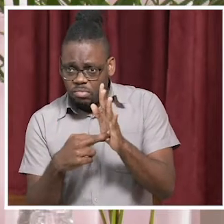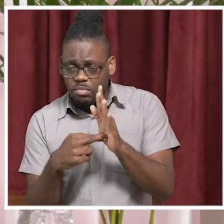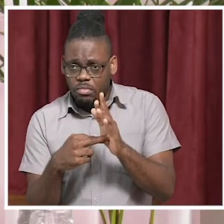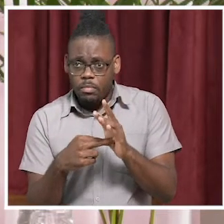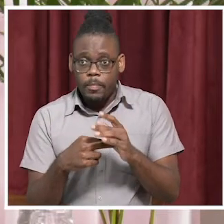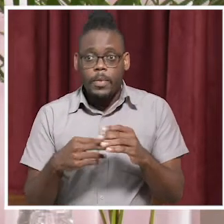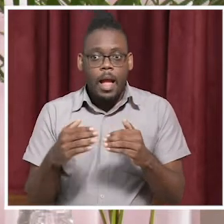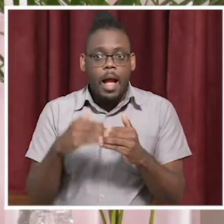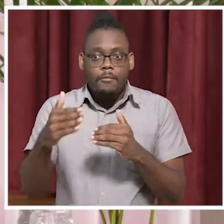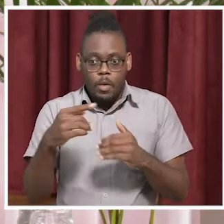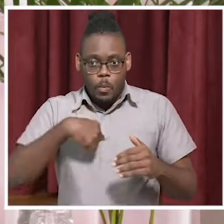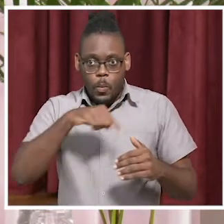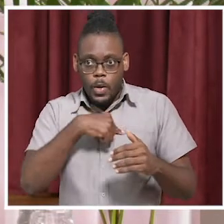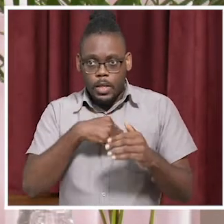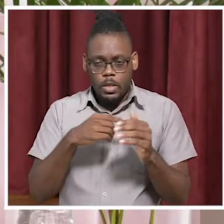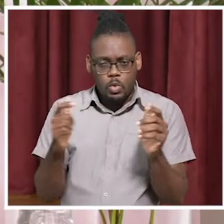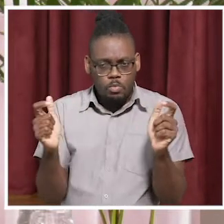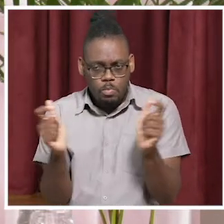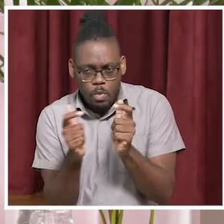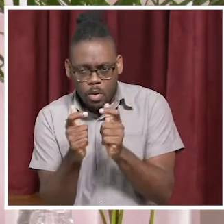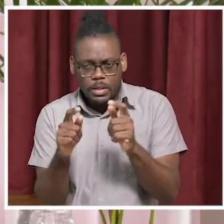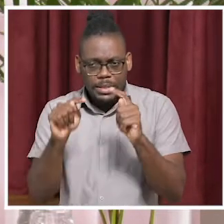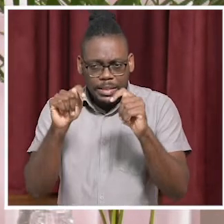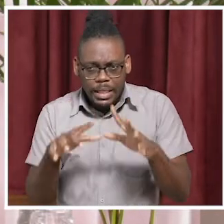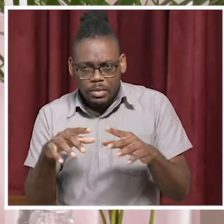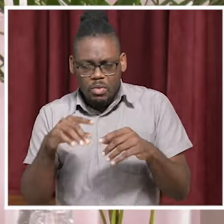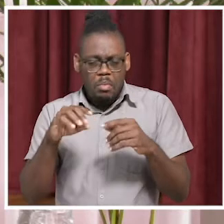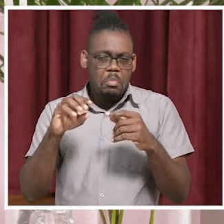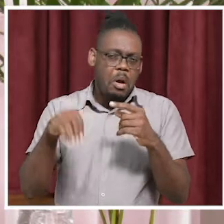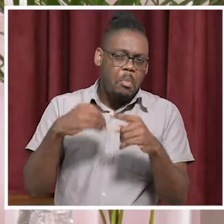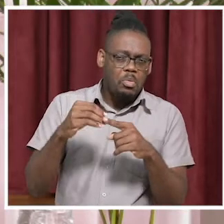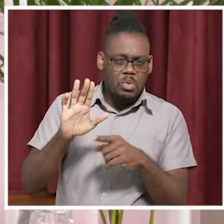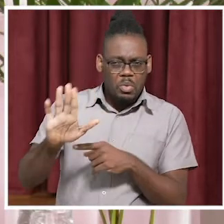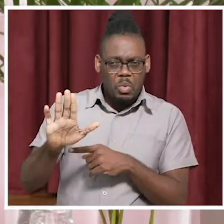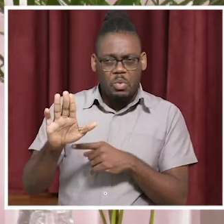is just attached to that, okay. which is based on income. Mm-hmm. So the basic income is